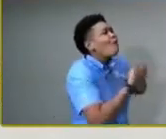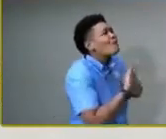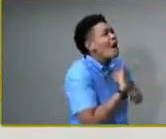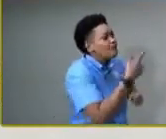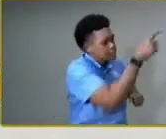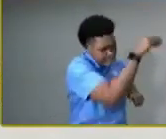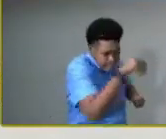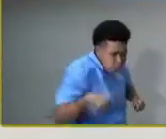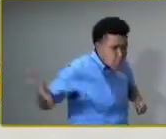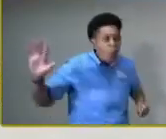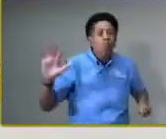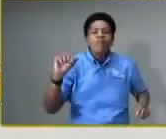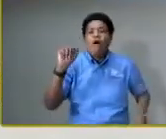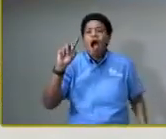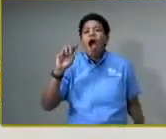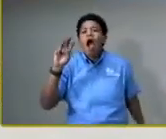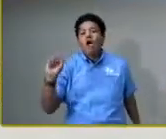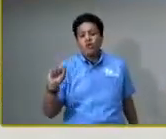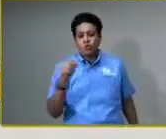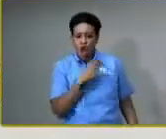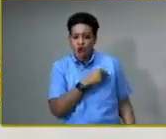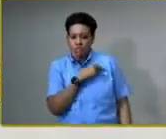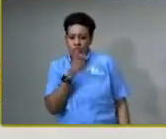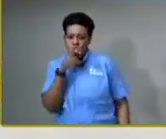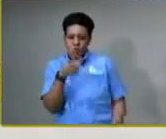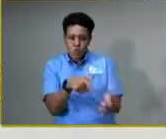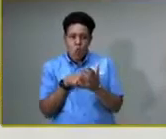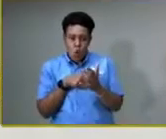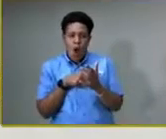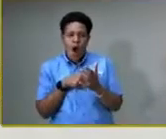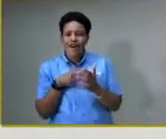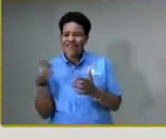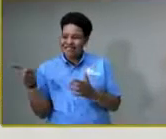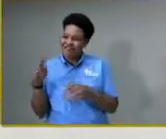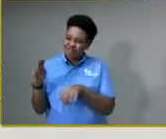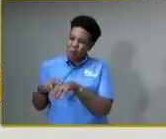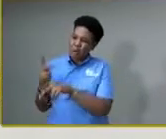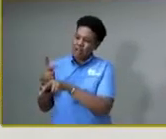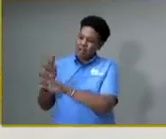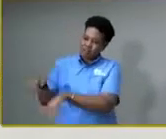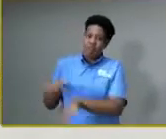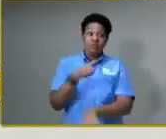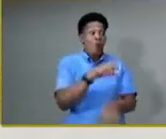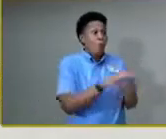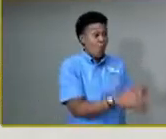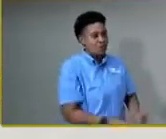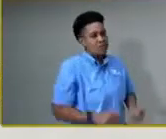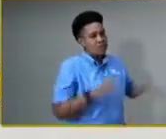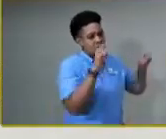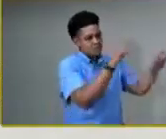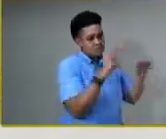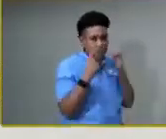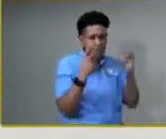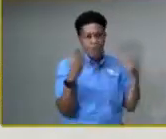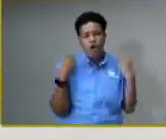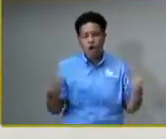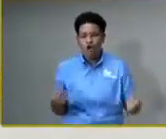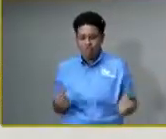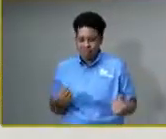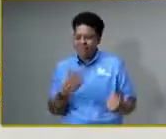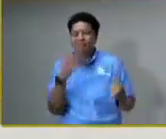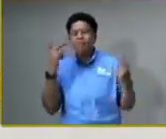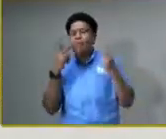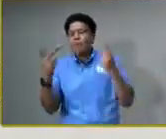for patients who require COVID care in the public health system. So that's an agreement, a public-private